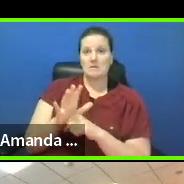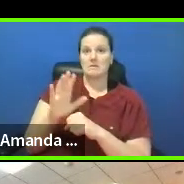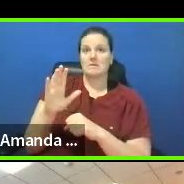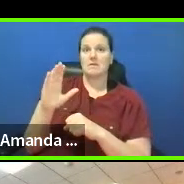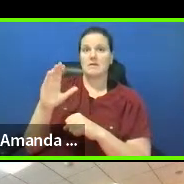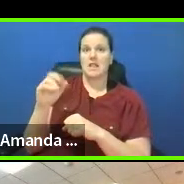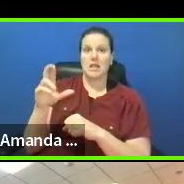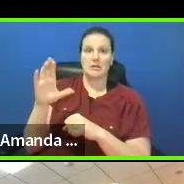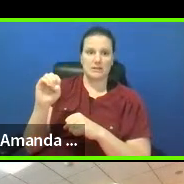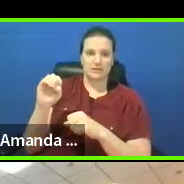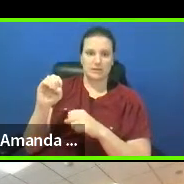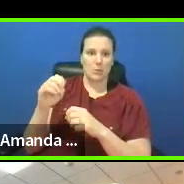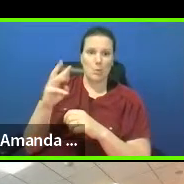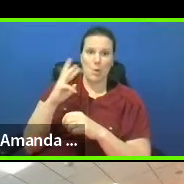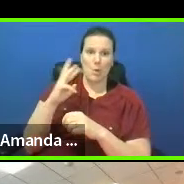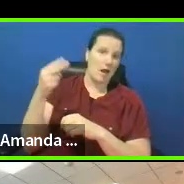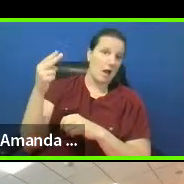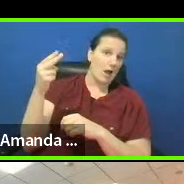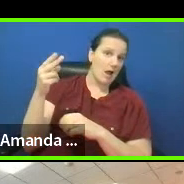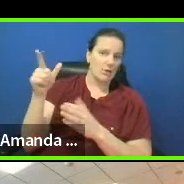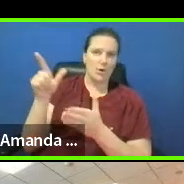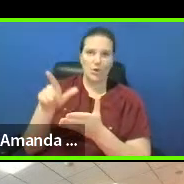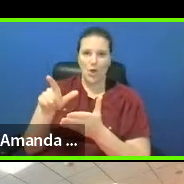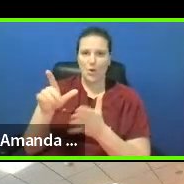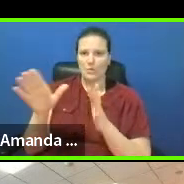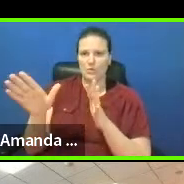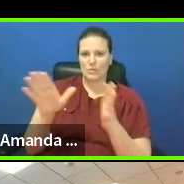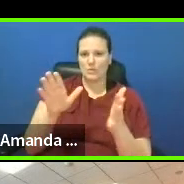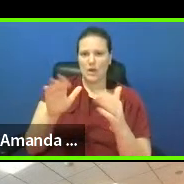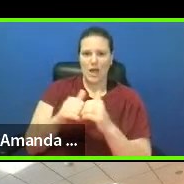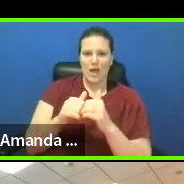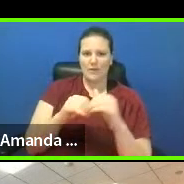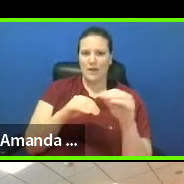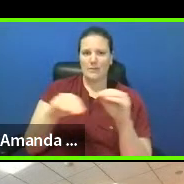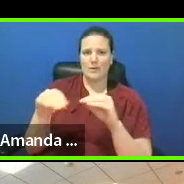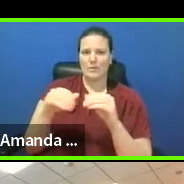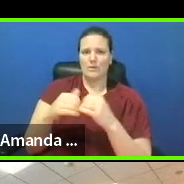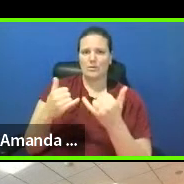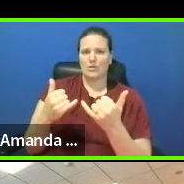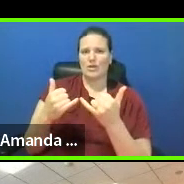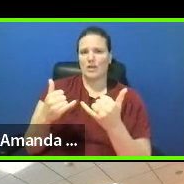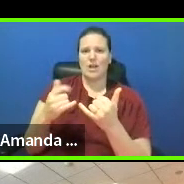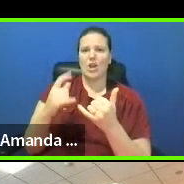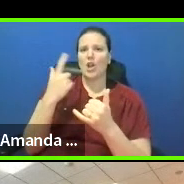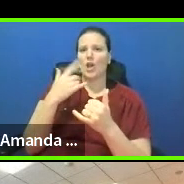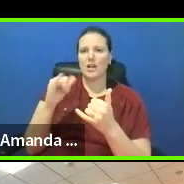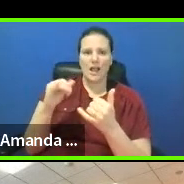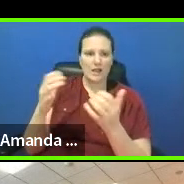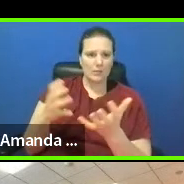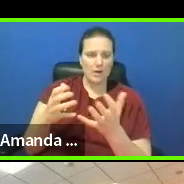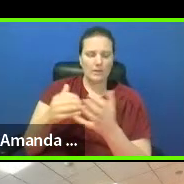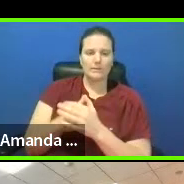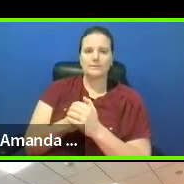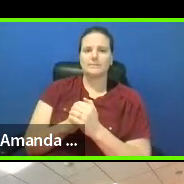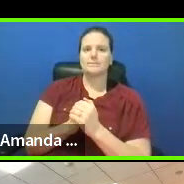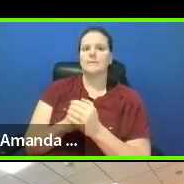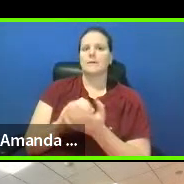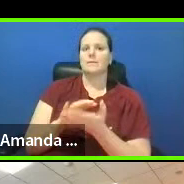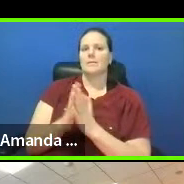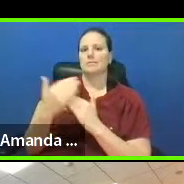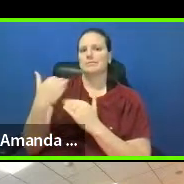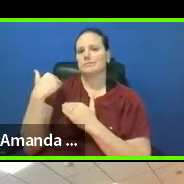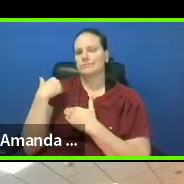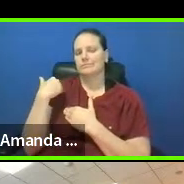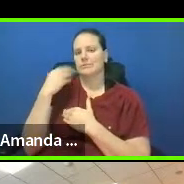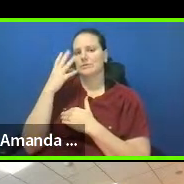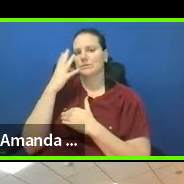about when the water's higher or lower? You know, how is that moving with the current, and what is it like? So I think taking into account the experience